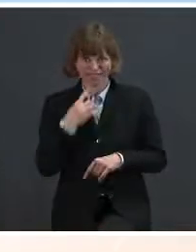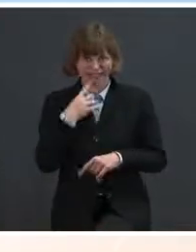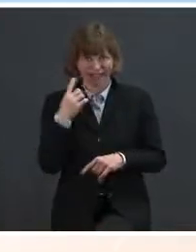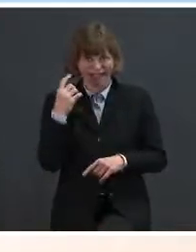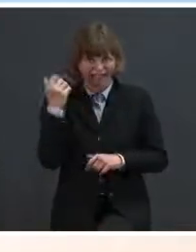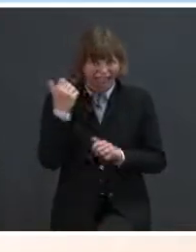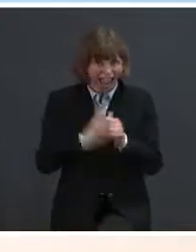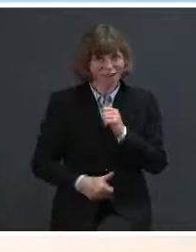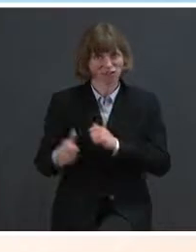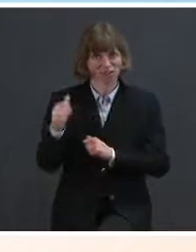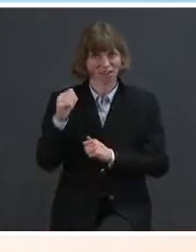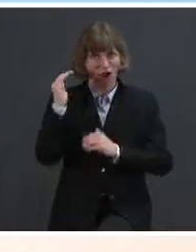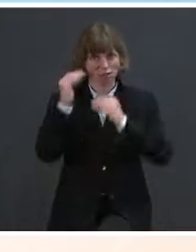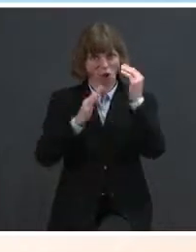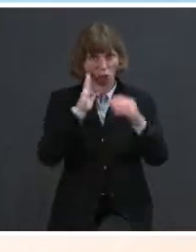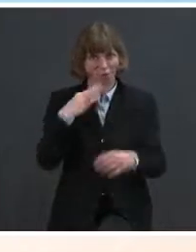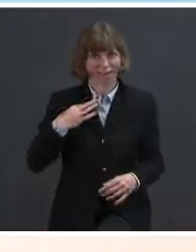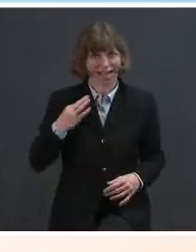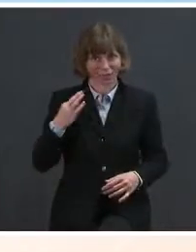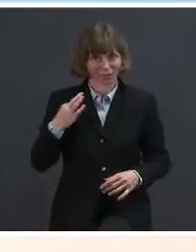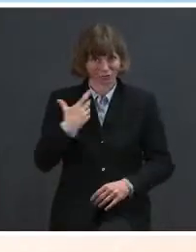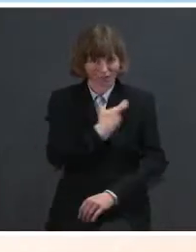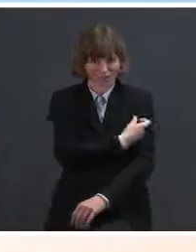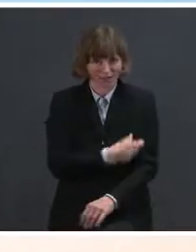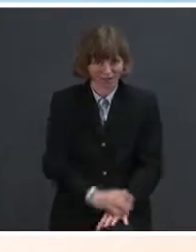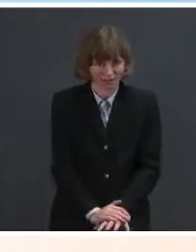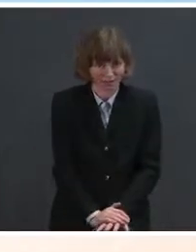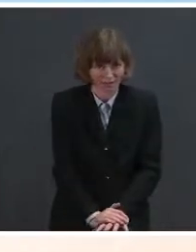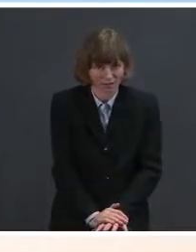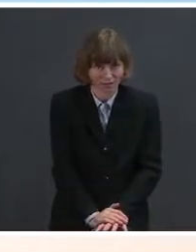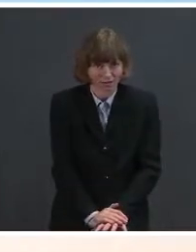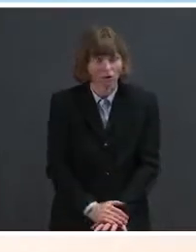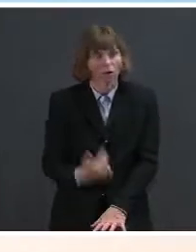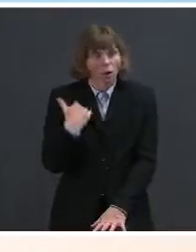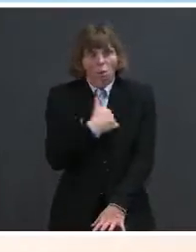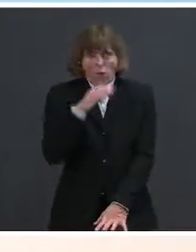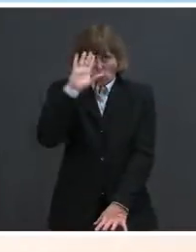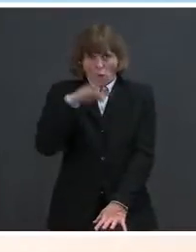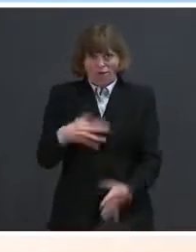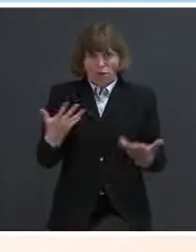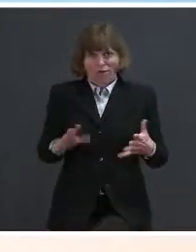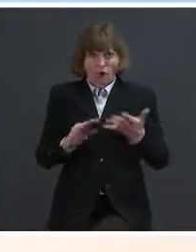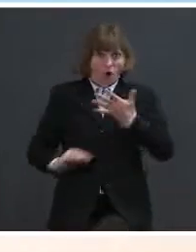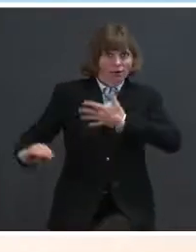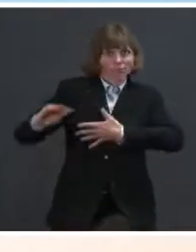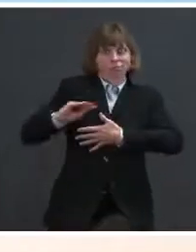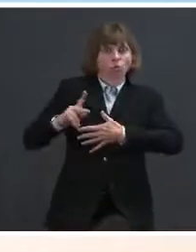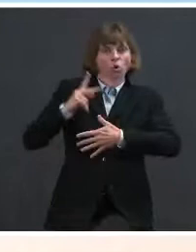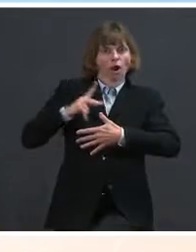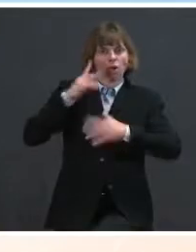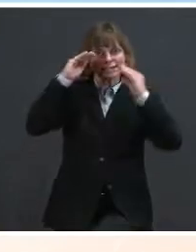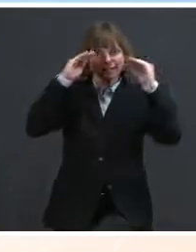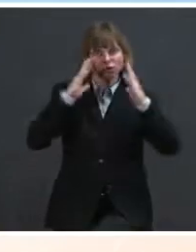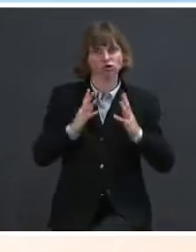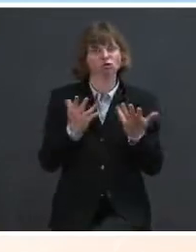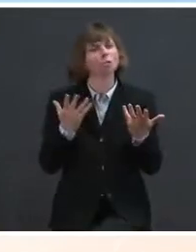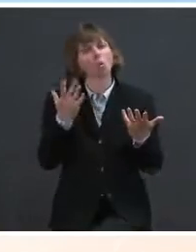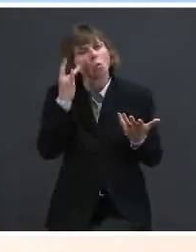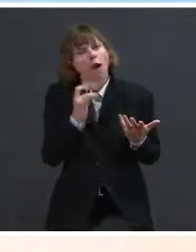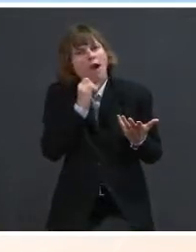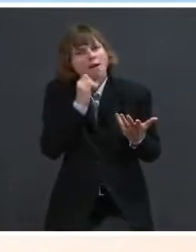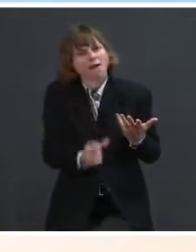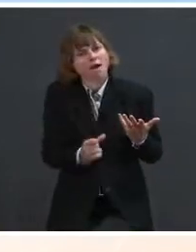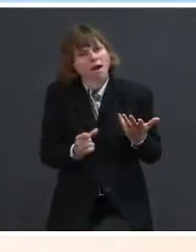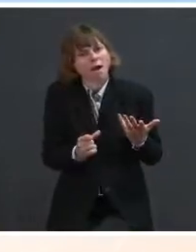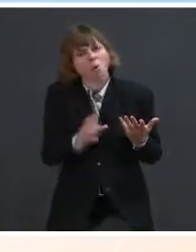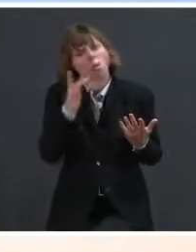vaccine. We know that teachers have been prioritized Right. everywhere. So why just a majority of schools as the goal